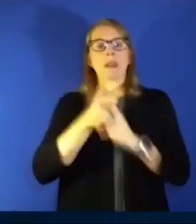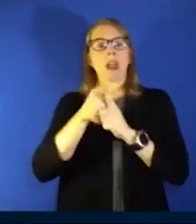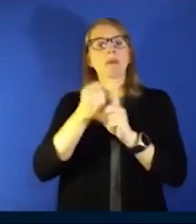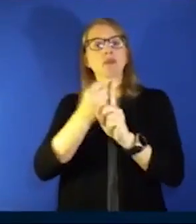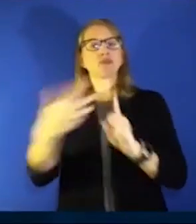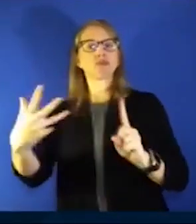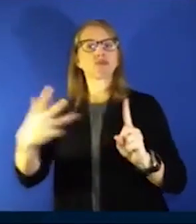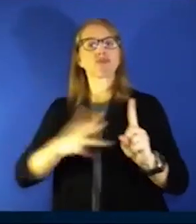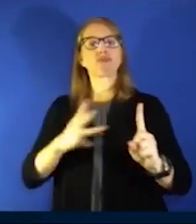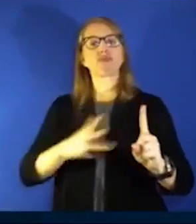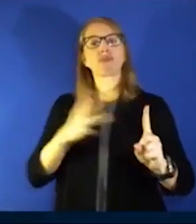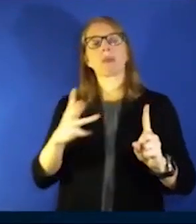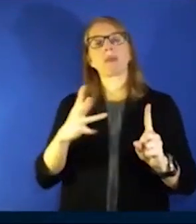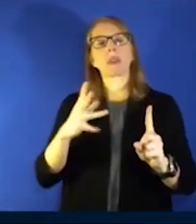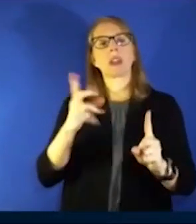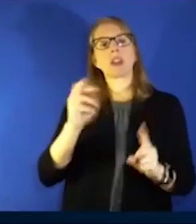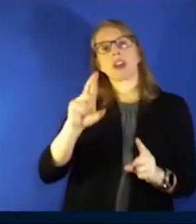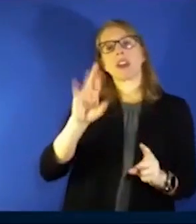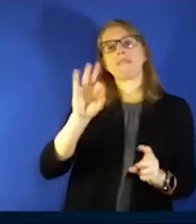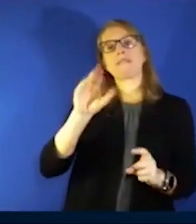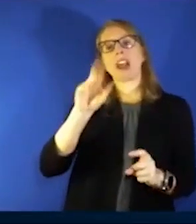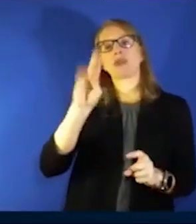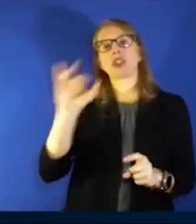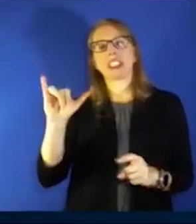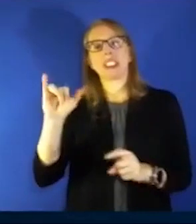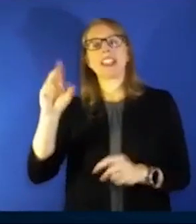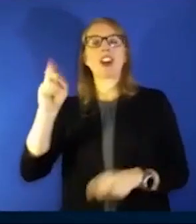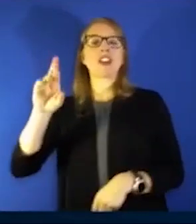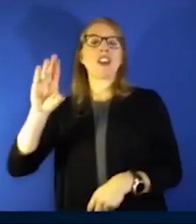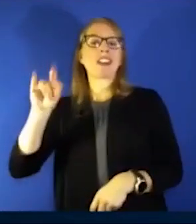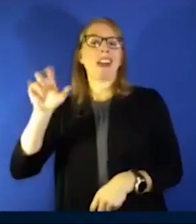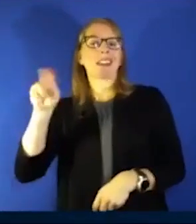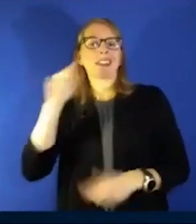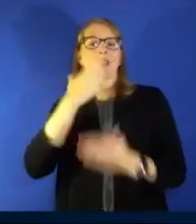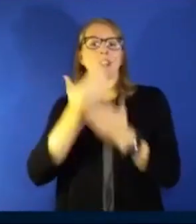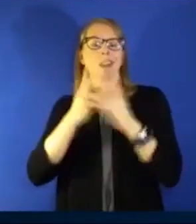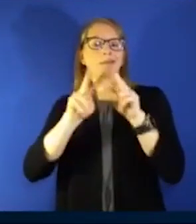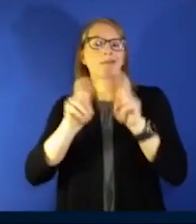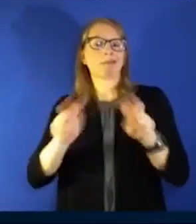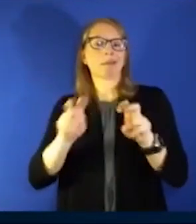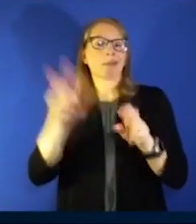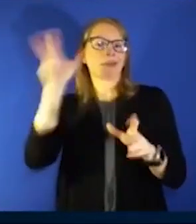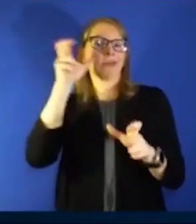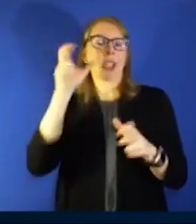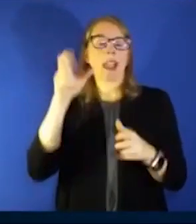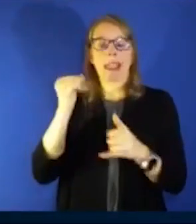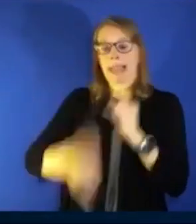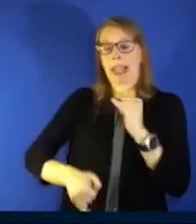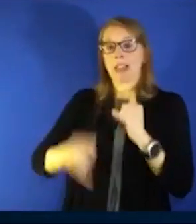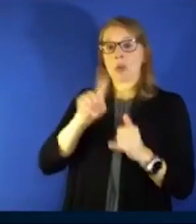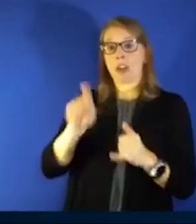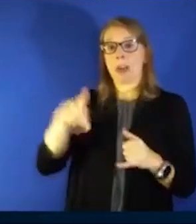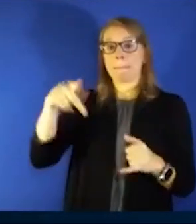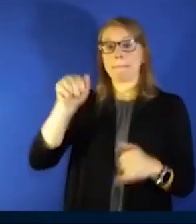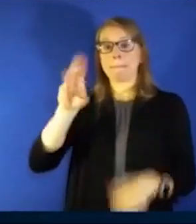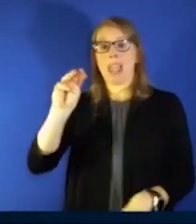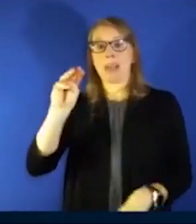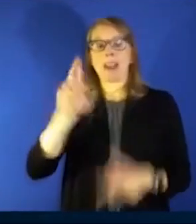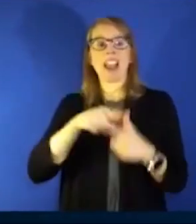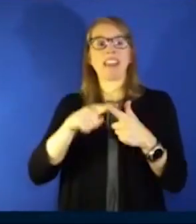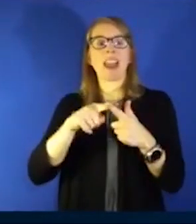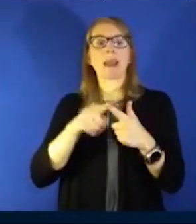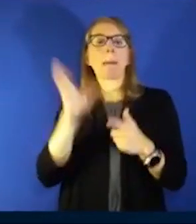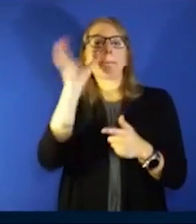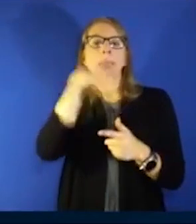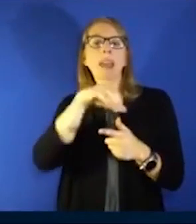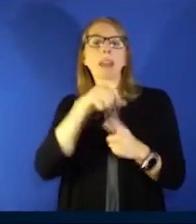to people Collins. like me who do not understand. Okay, I'm going to end with Pam's question and have you do a little myth busting to help her